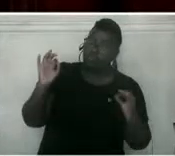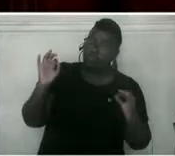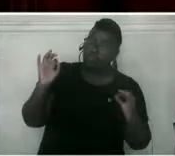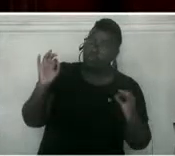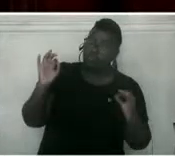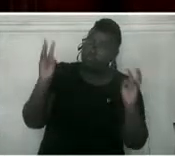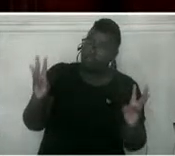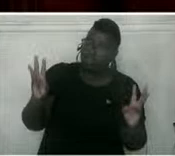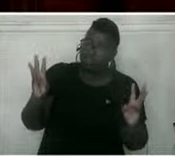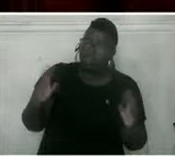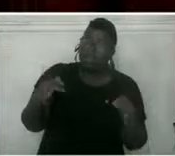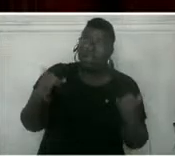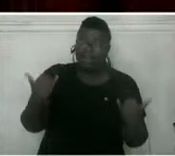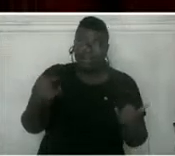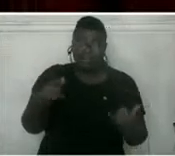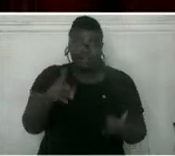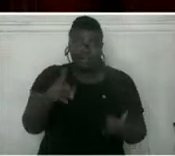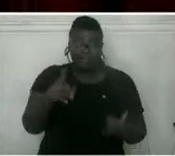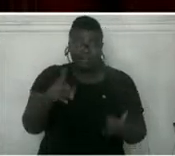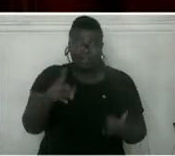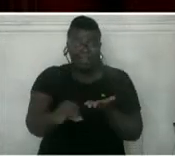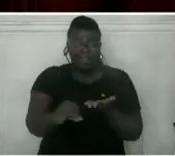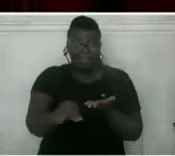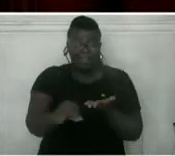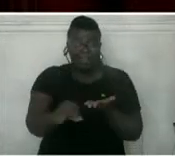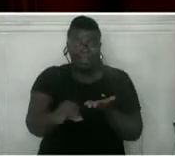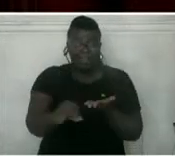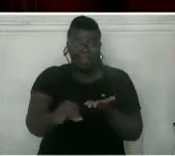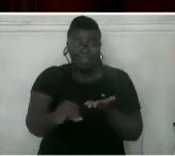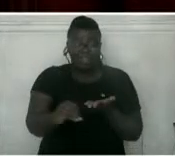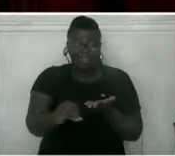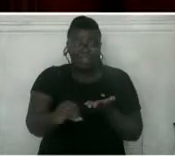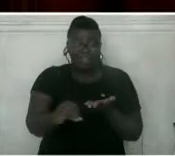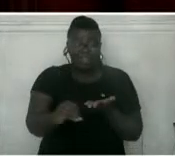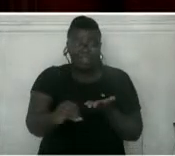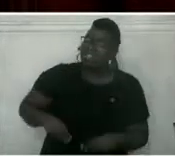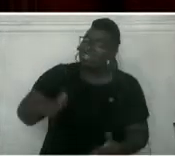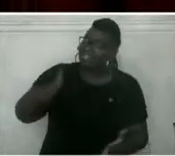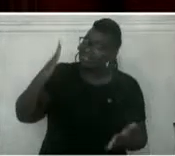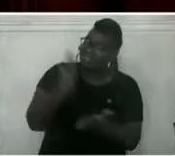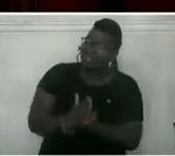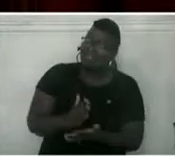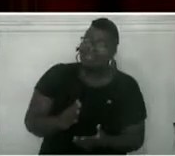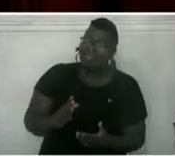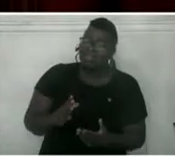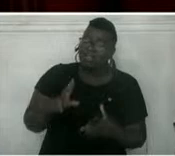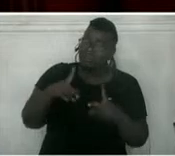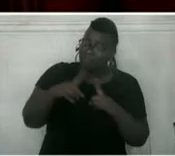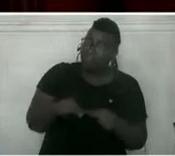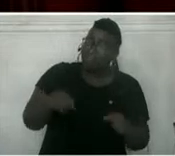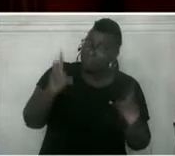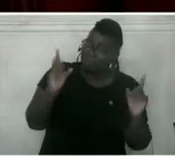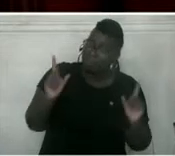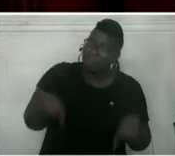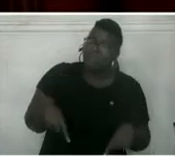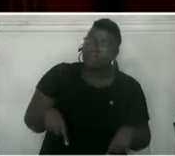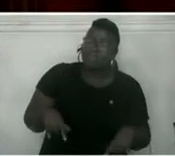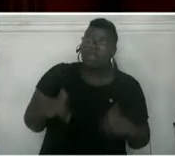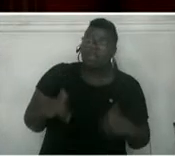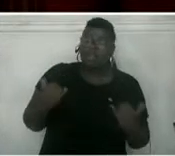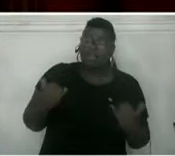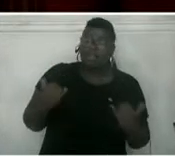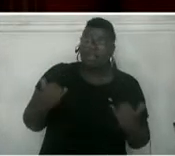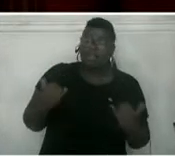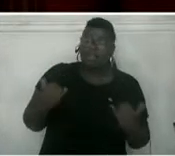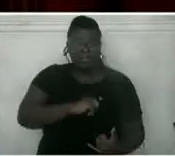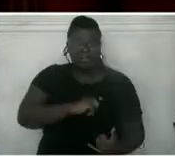are driving this message that corruption must be stopped at all costs, and that KZN